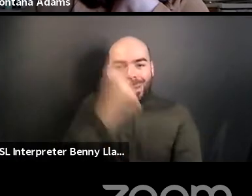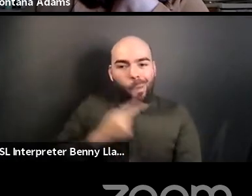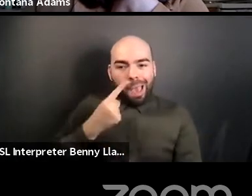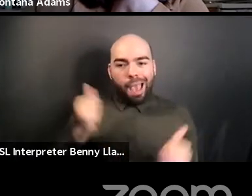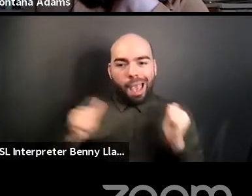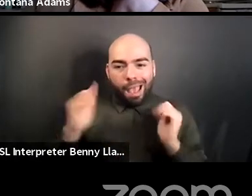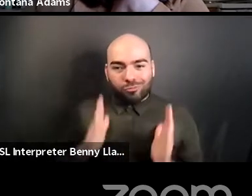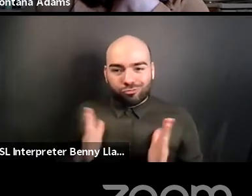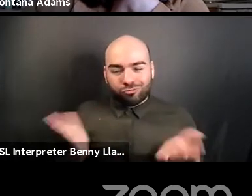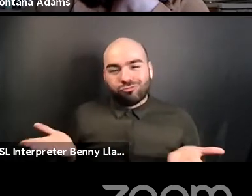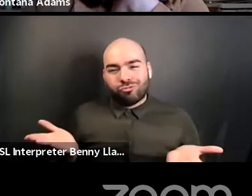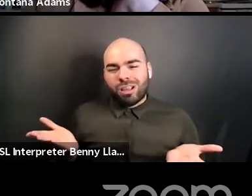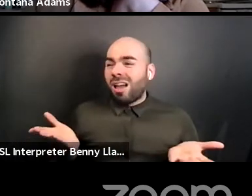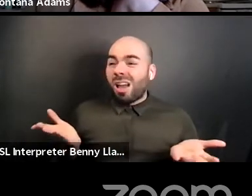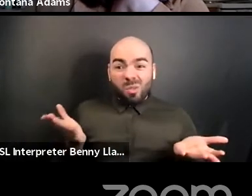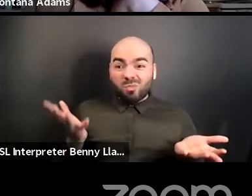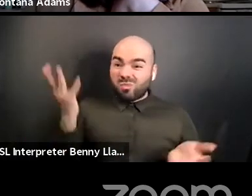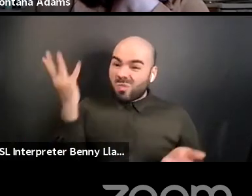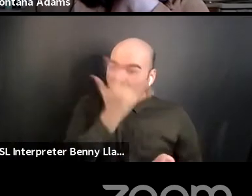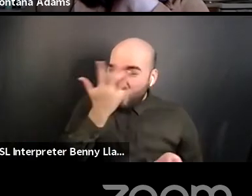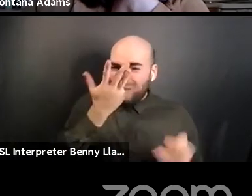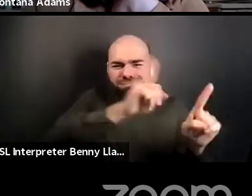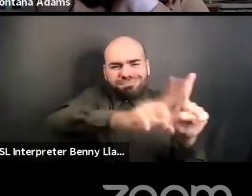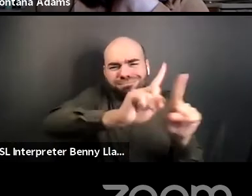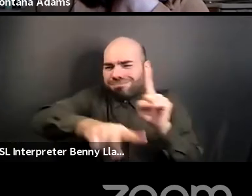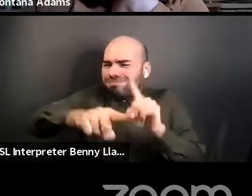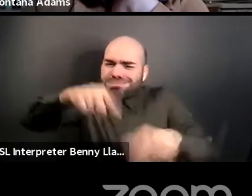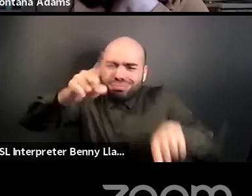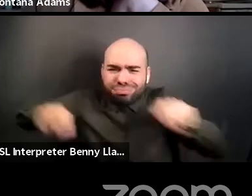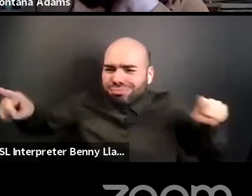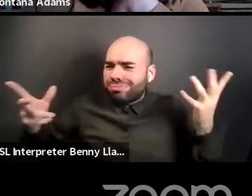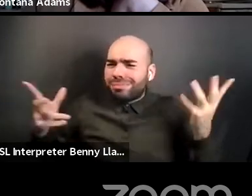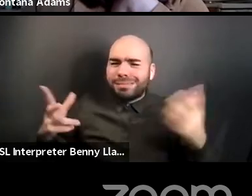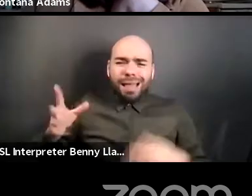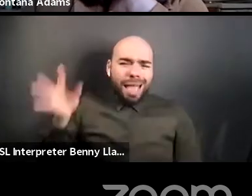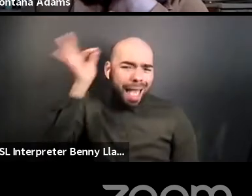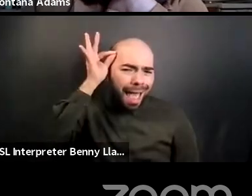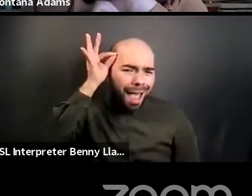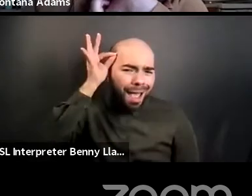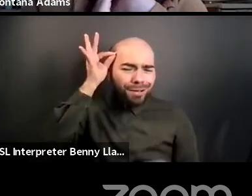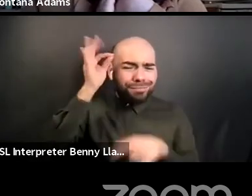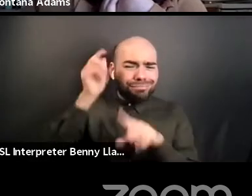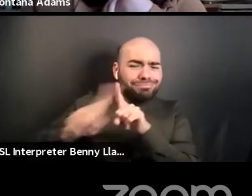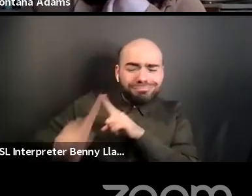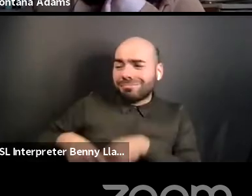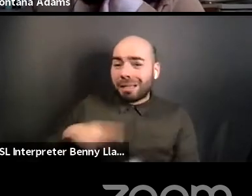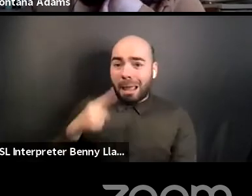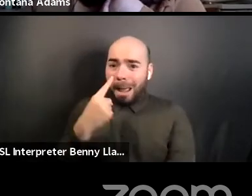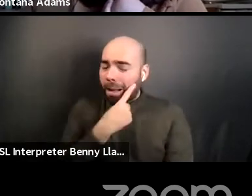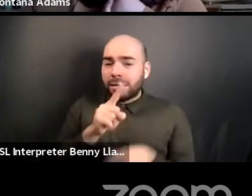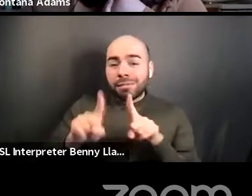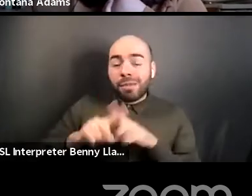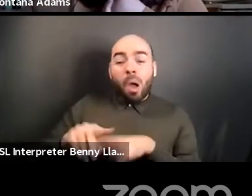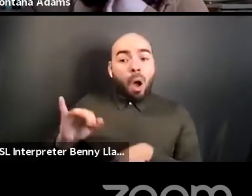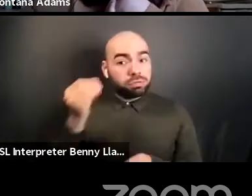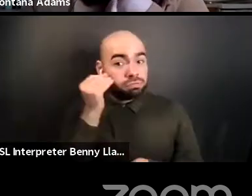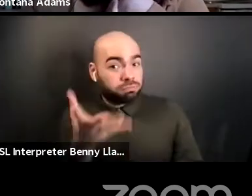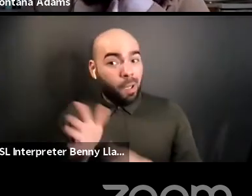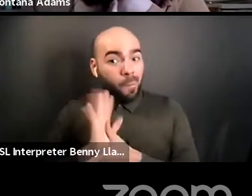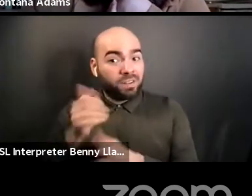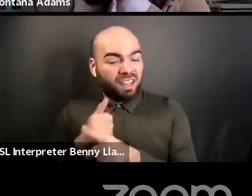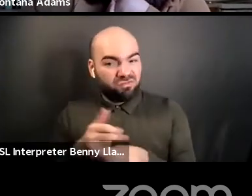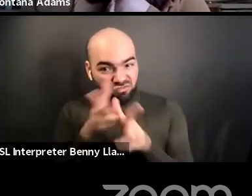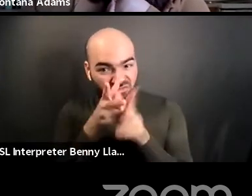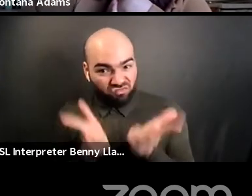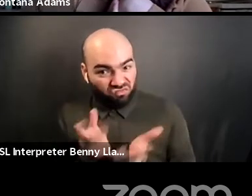we all come in different shades and hair colors and eye colors. So it's just not an excuse. And also that movie just was horrible. Anyways,